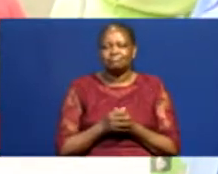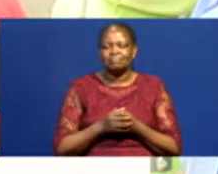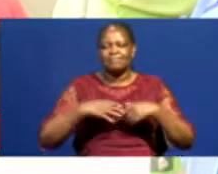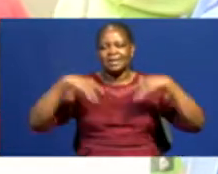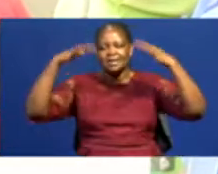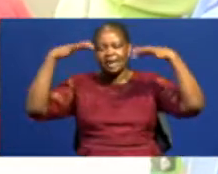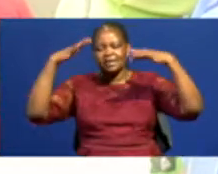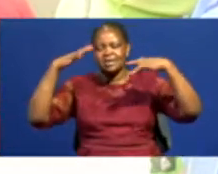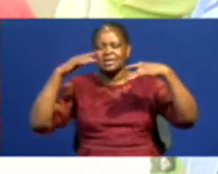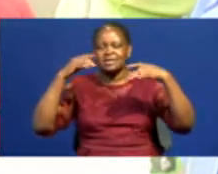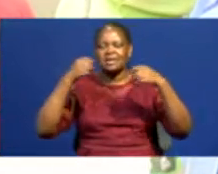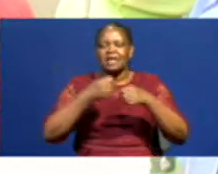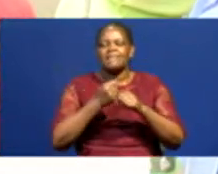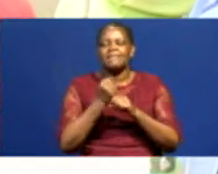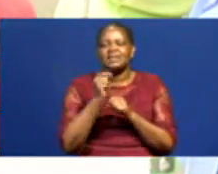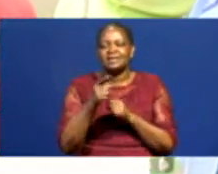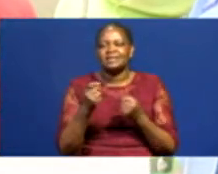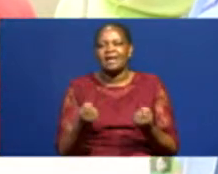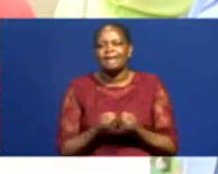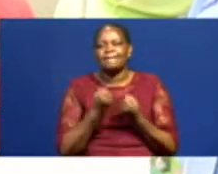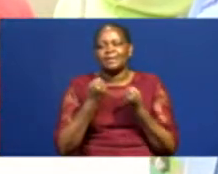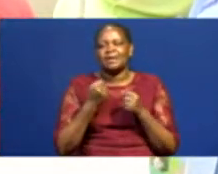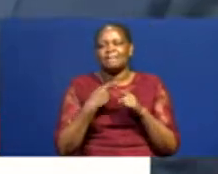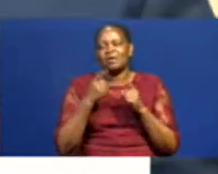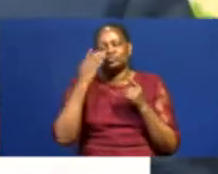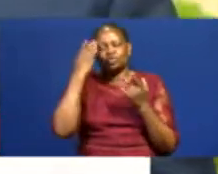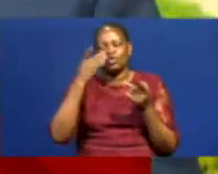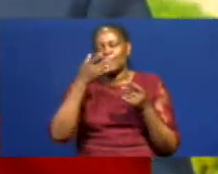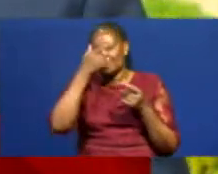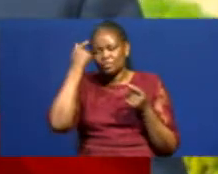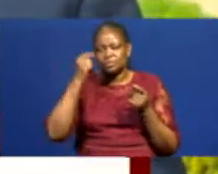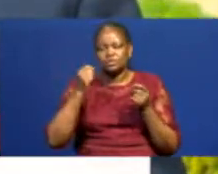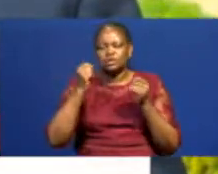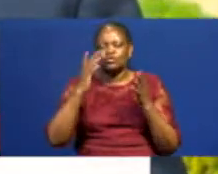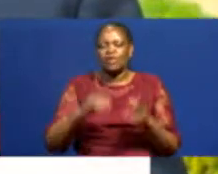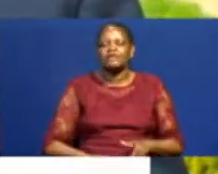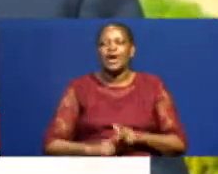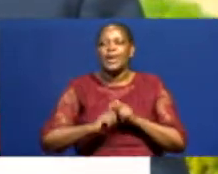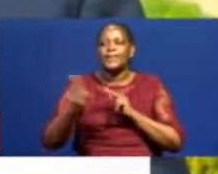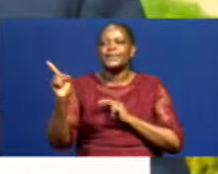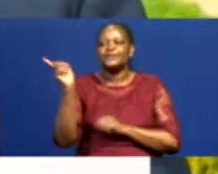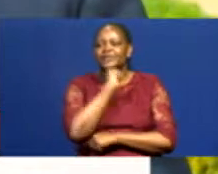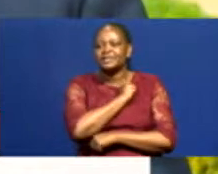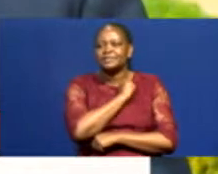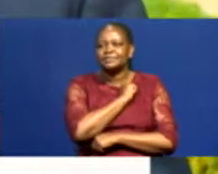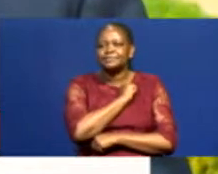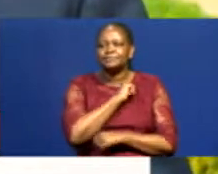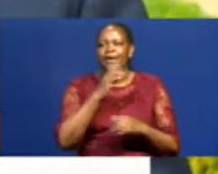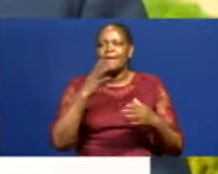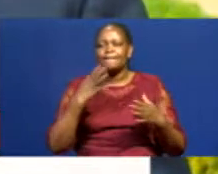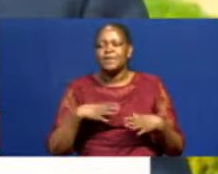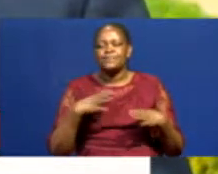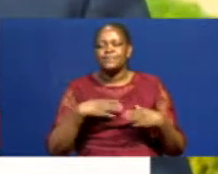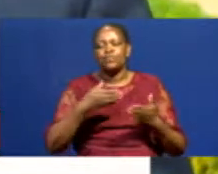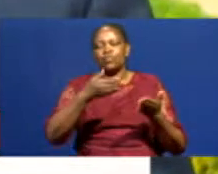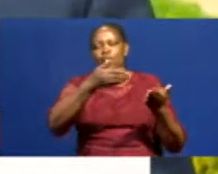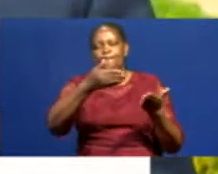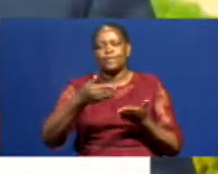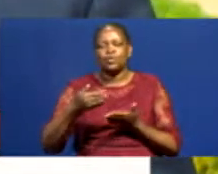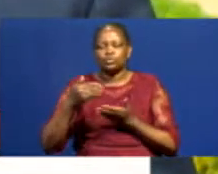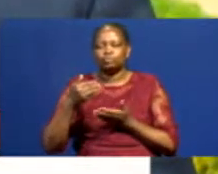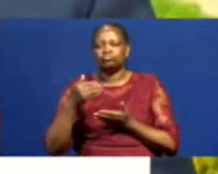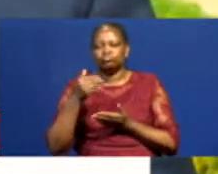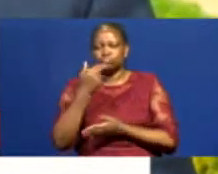to ascertain, because actually the driver also disappeared immediately after the accident. Wale wenye waliaga walikuwa waliletwa hapa kama wameaga ni watatu. Hao wako